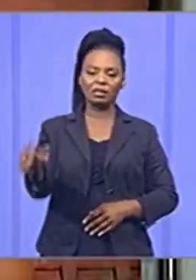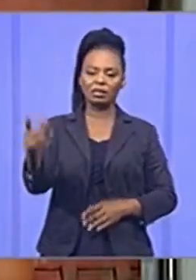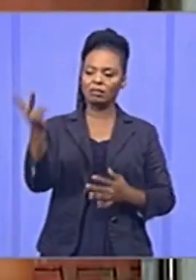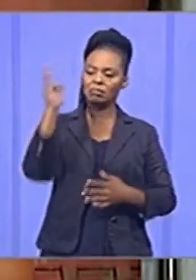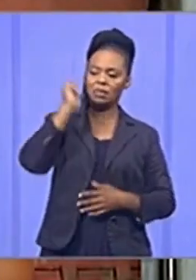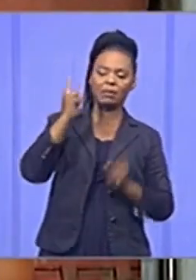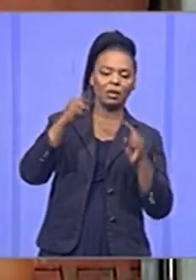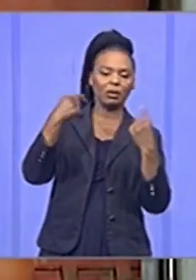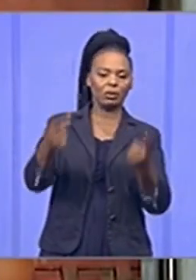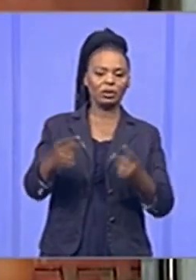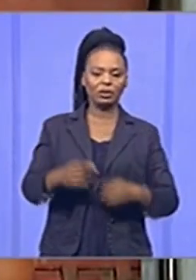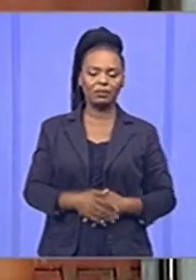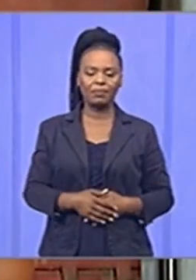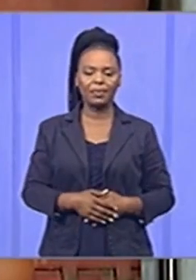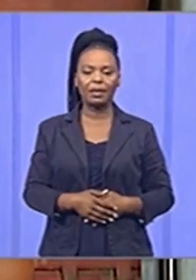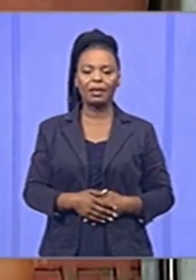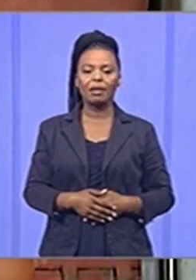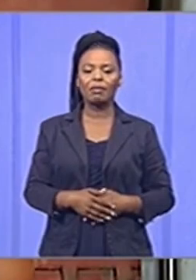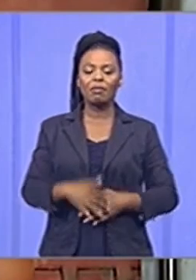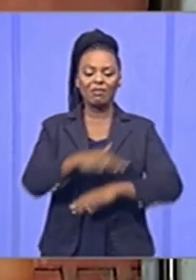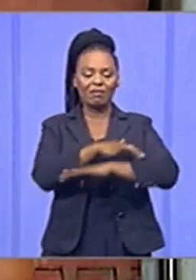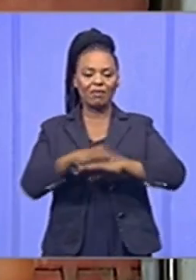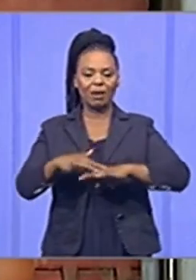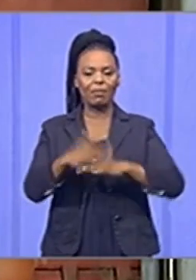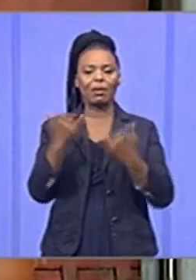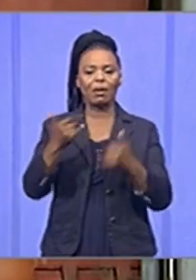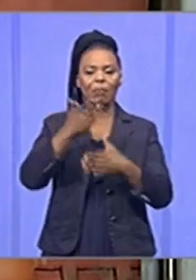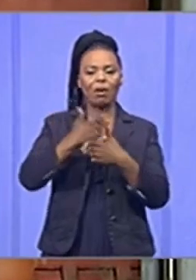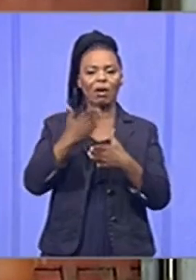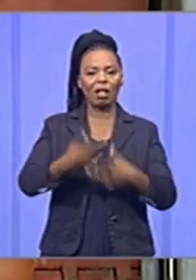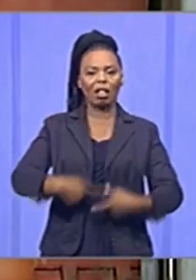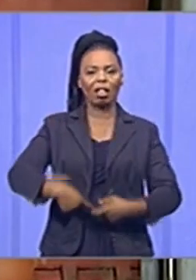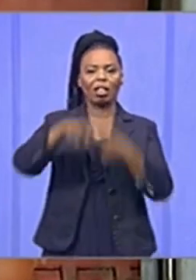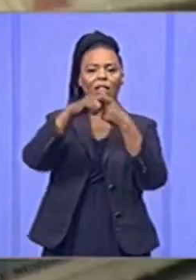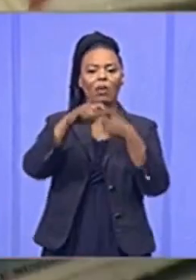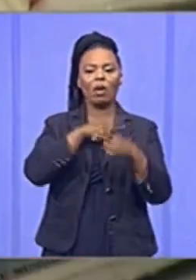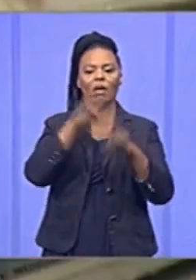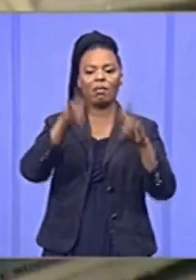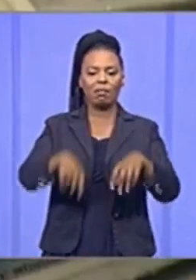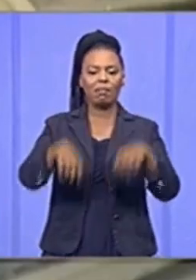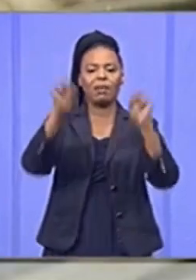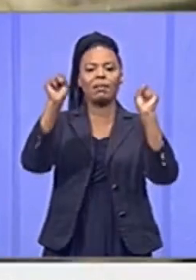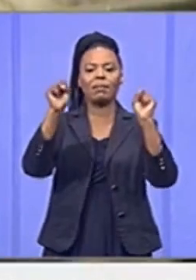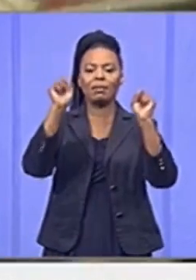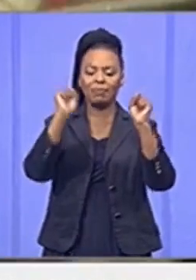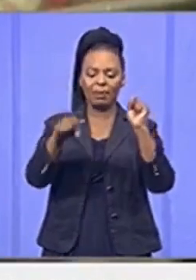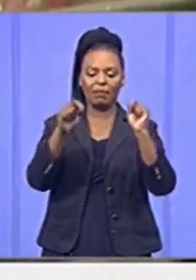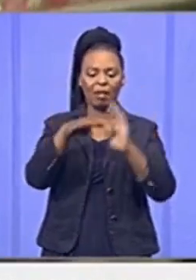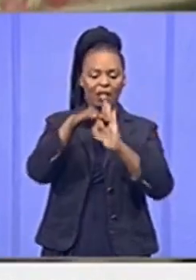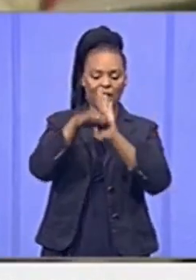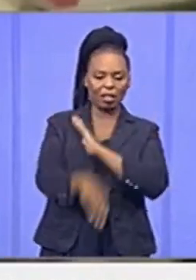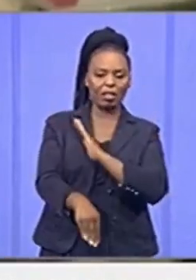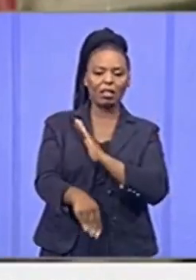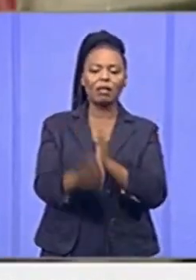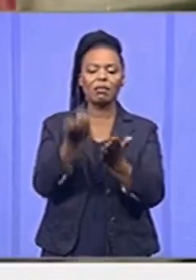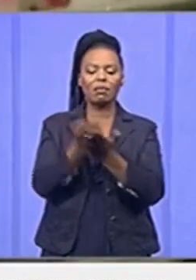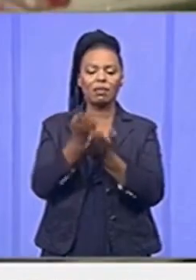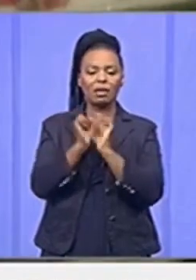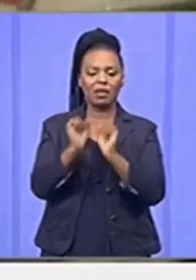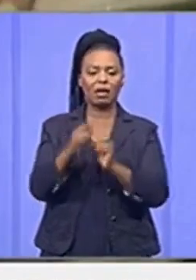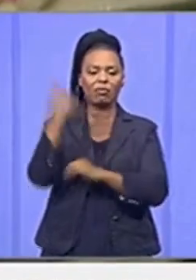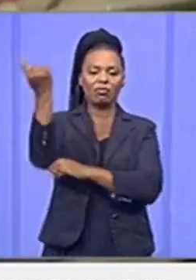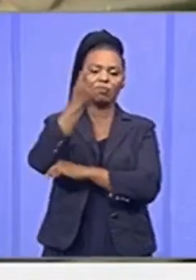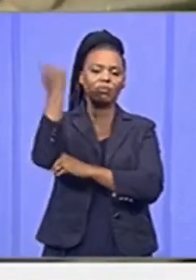e a ema dipolasing ka lebaka la ho kgaowa ha motlakase mme sena se baka tahlehelo e kgolo